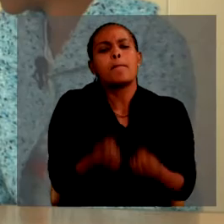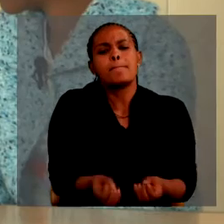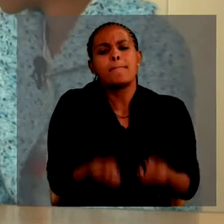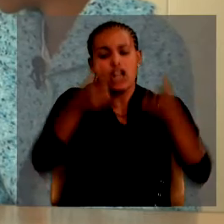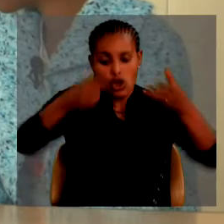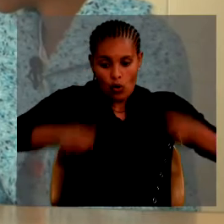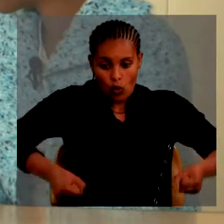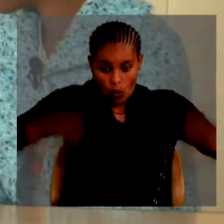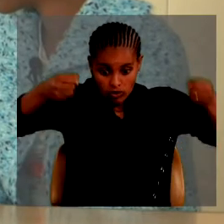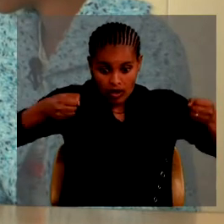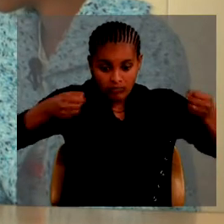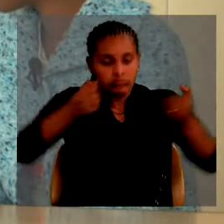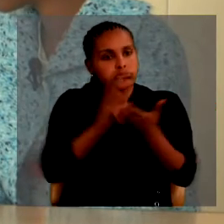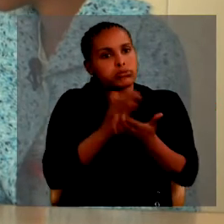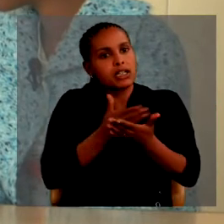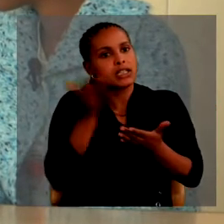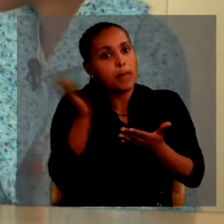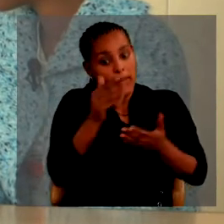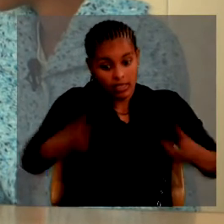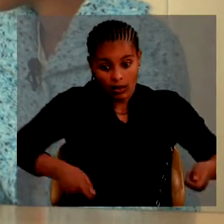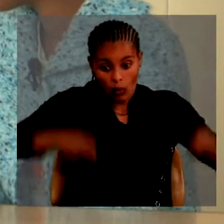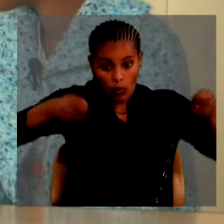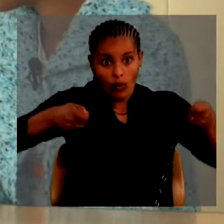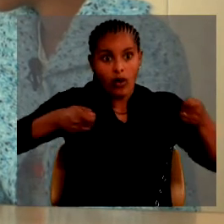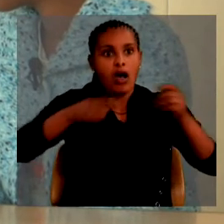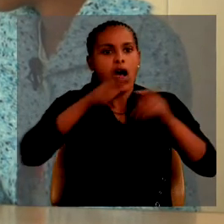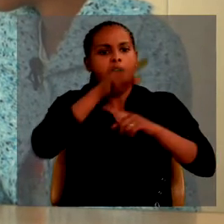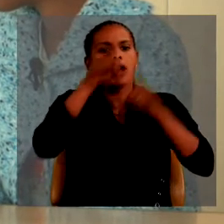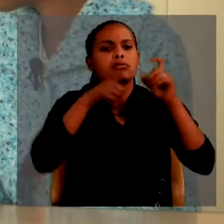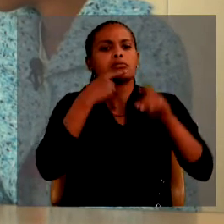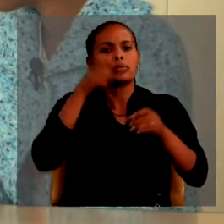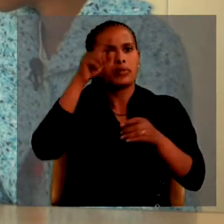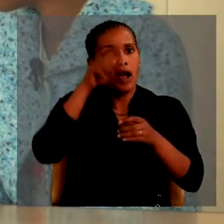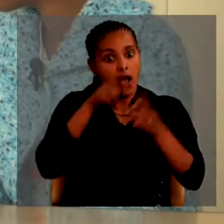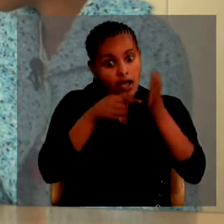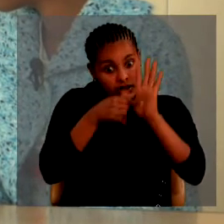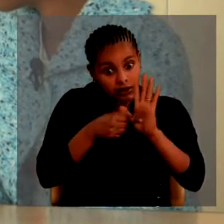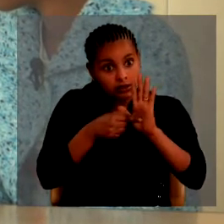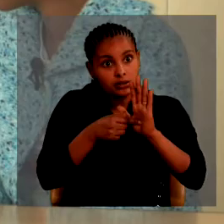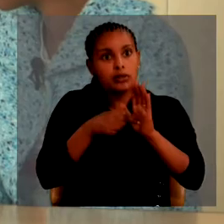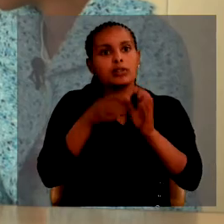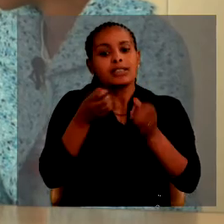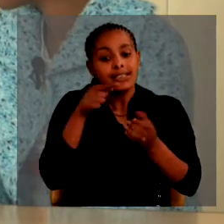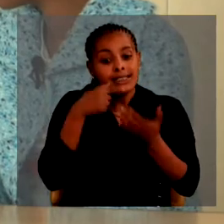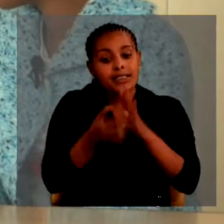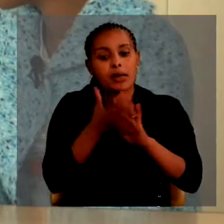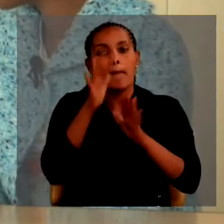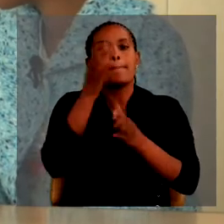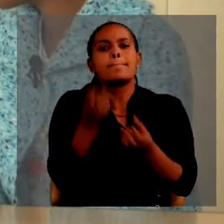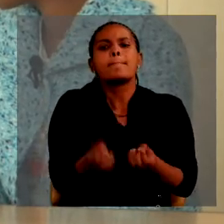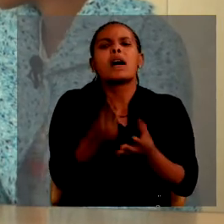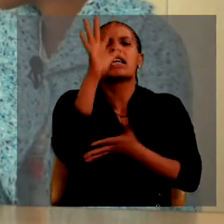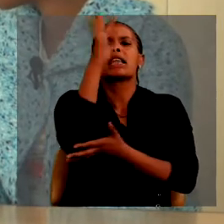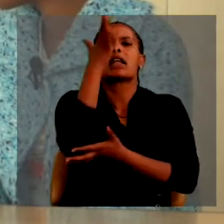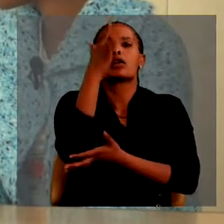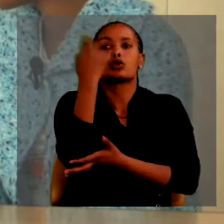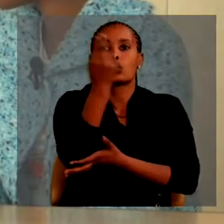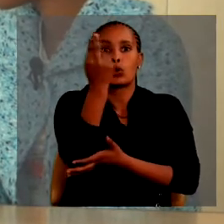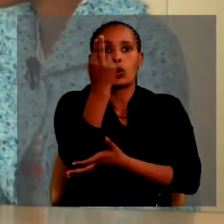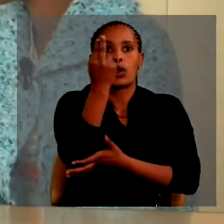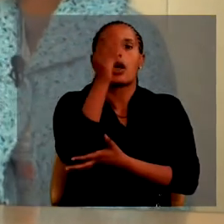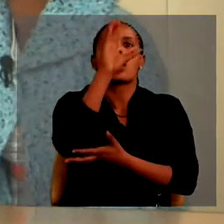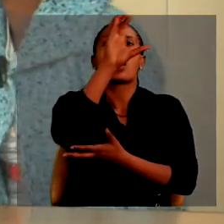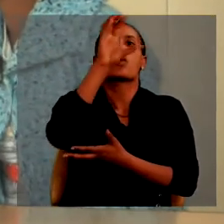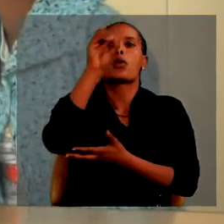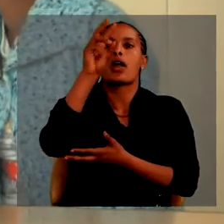of cement, then ask him to plant this many trees so that they use the